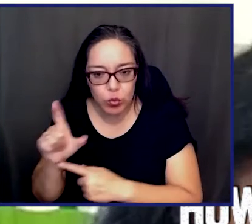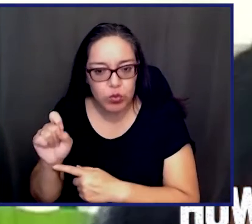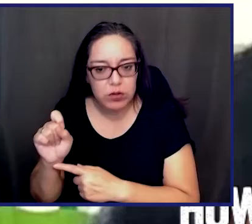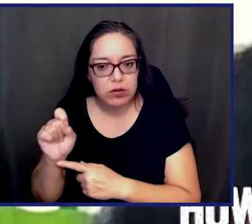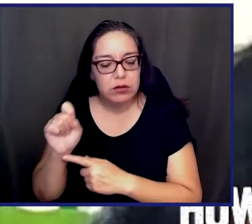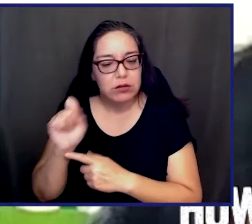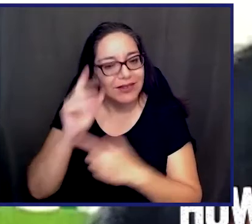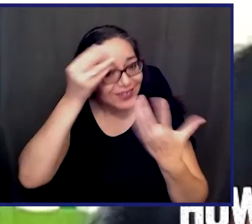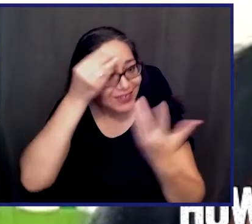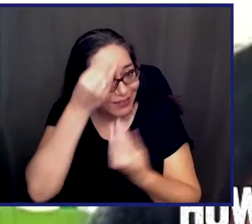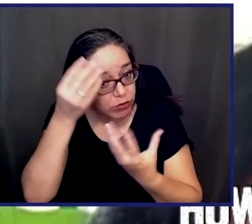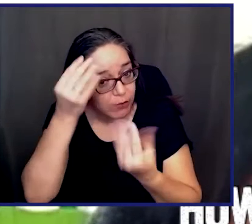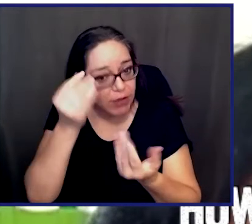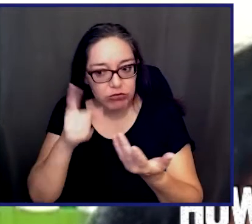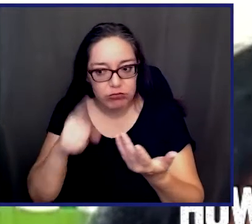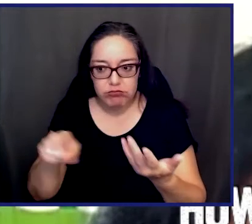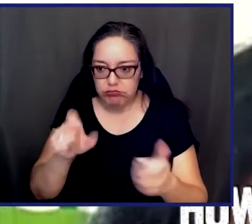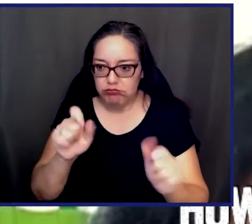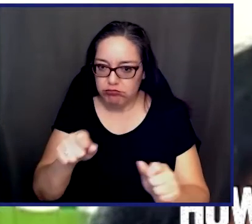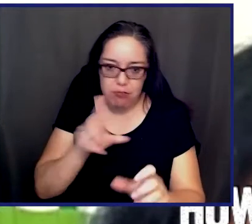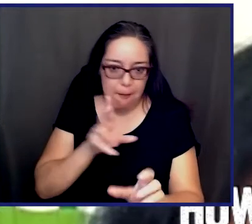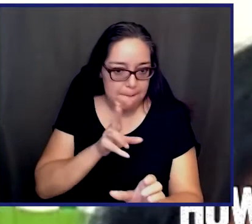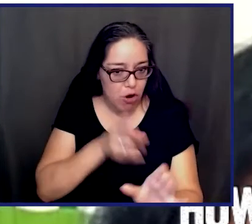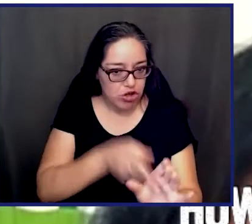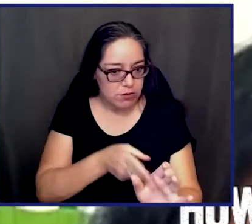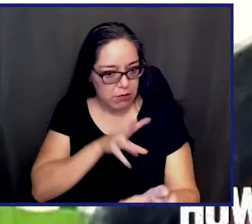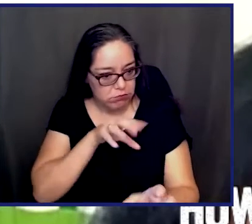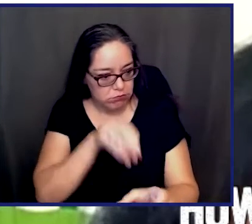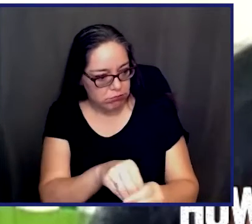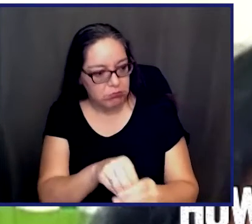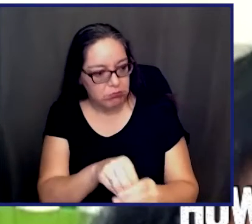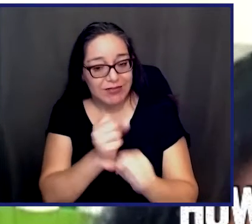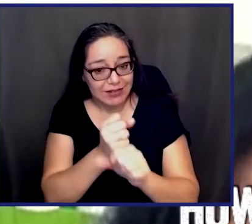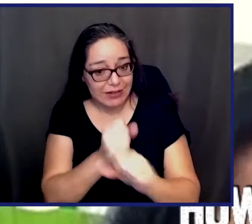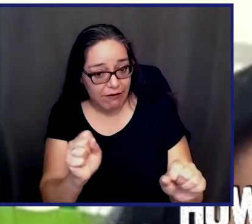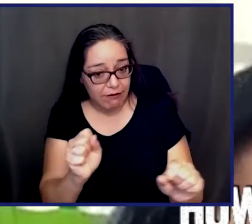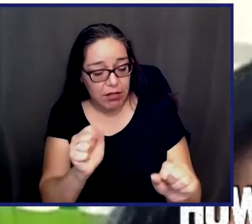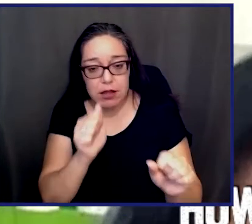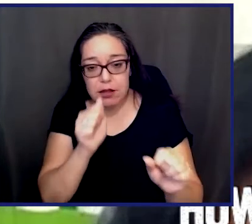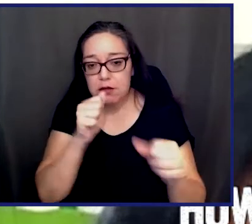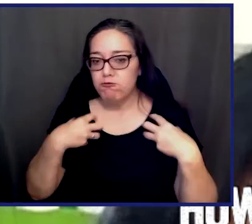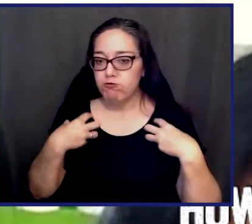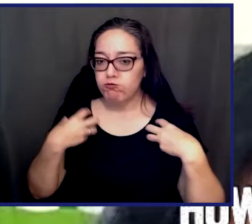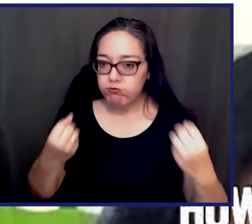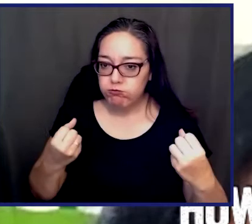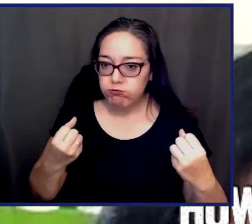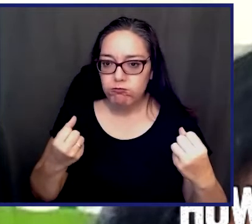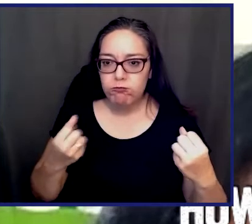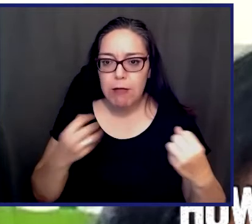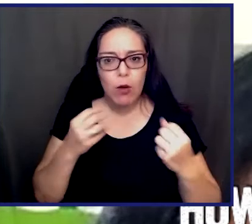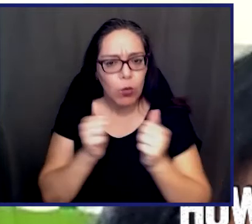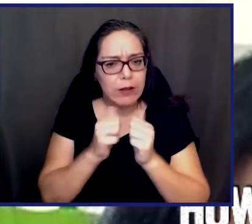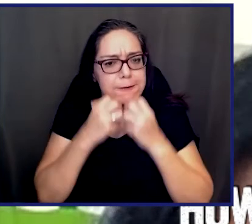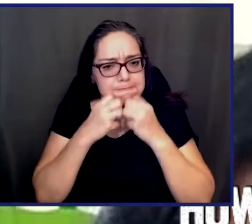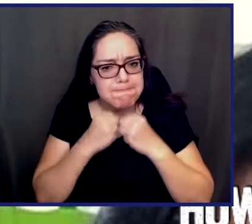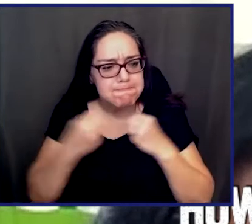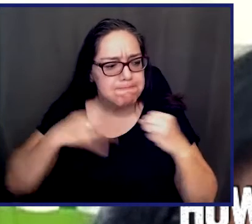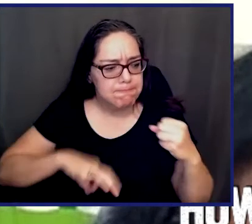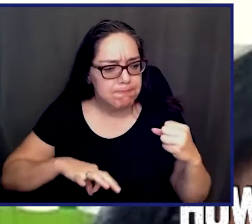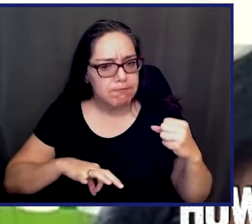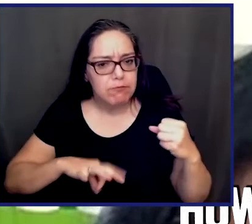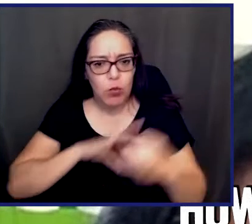information to participate safely and confidently and meaningfully in online